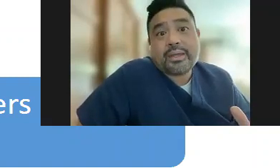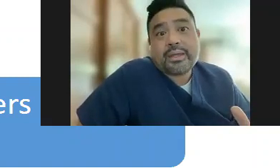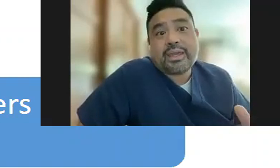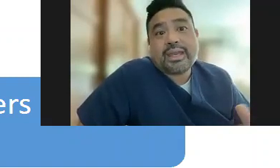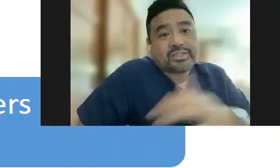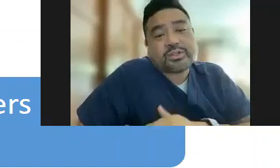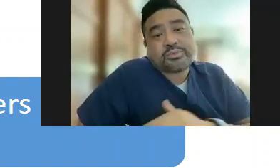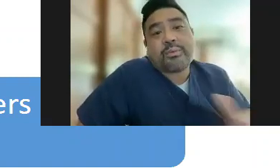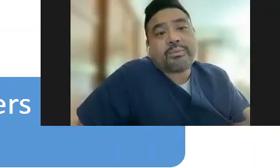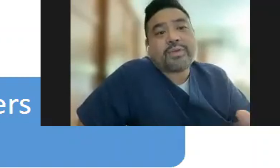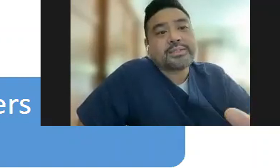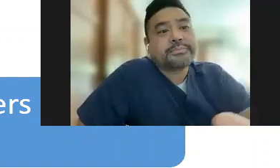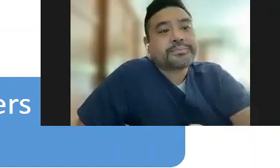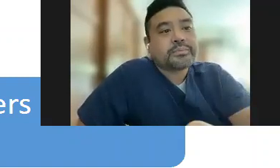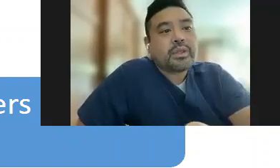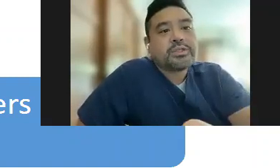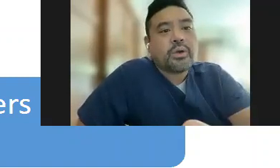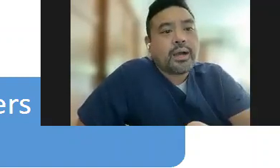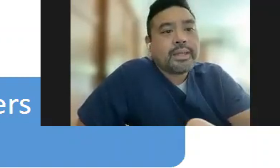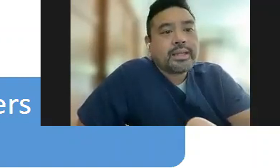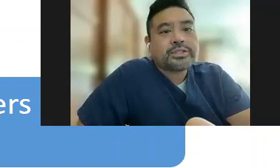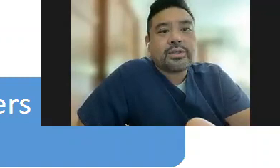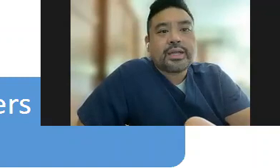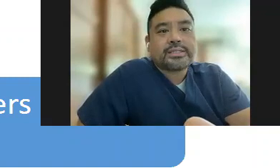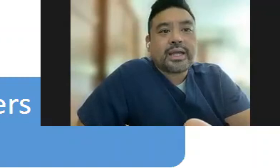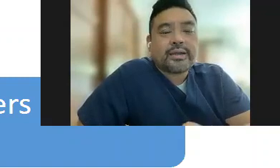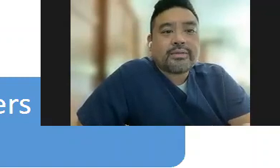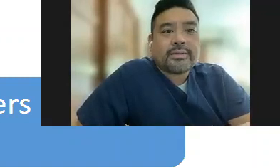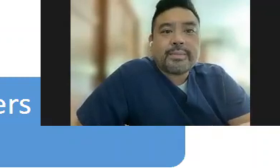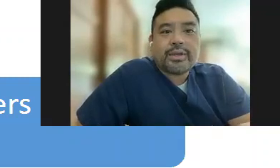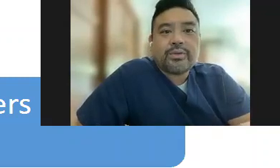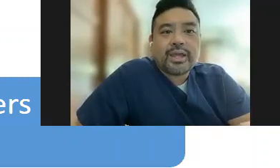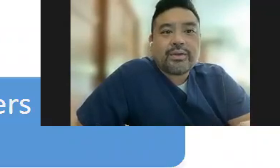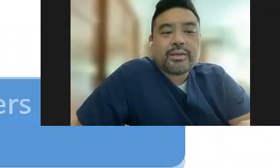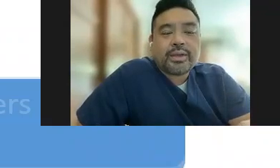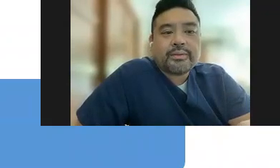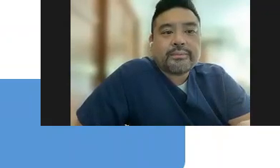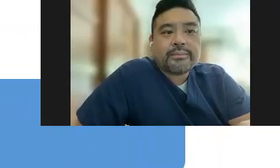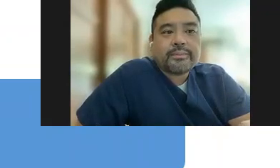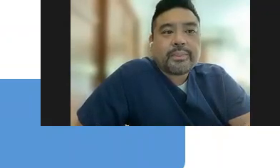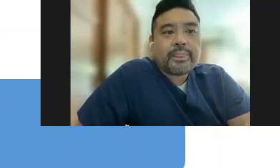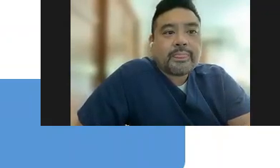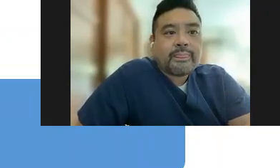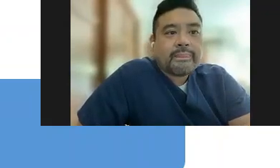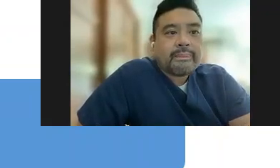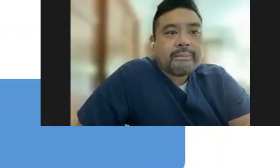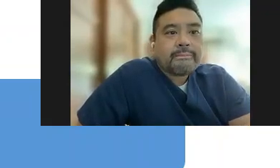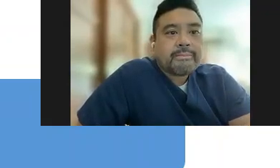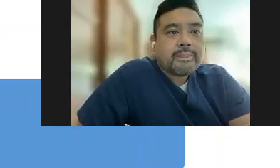problem than have a serious problem from the vaccine. So let's go to the next slide. It might be Q&A already, but...